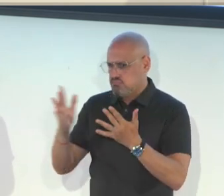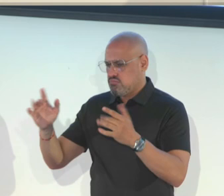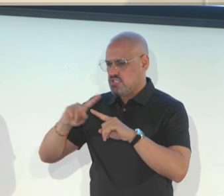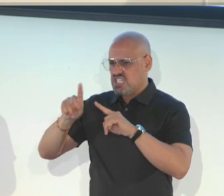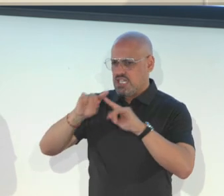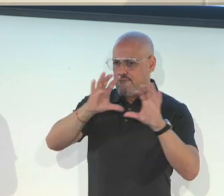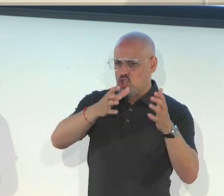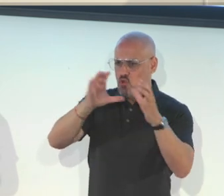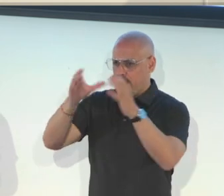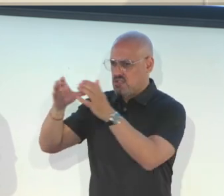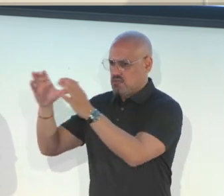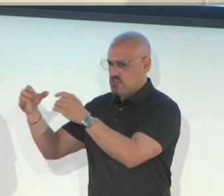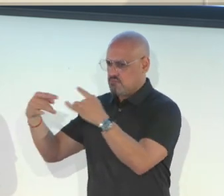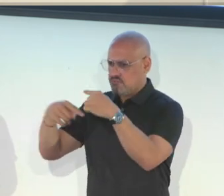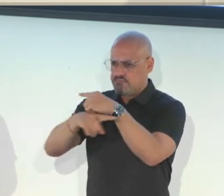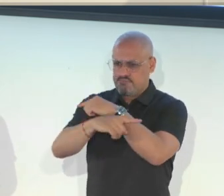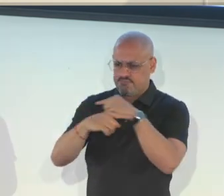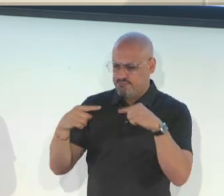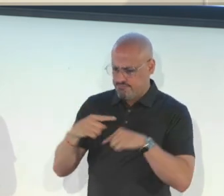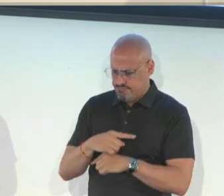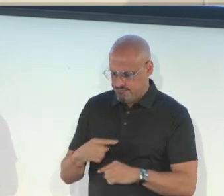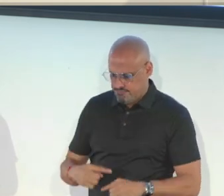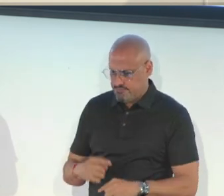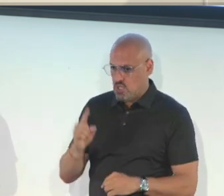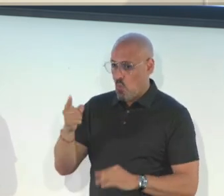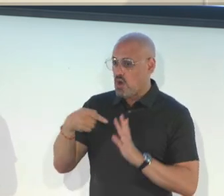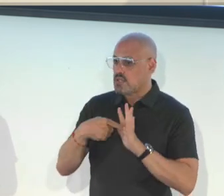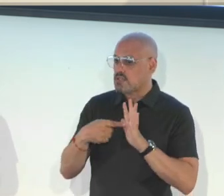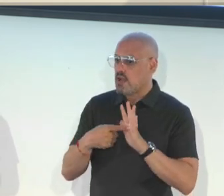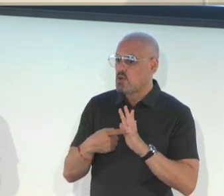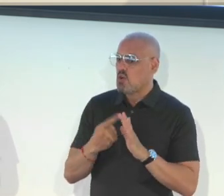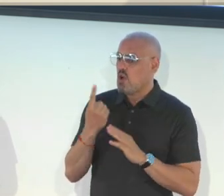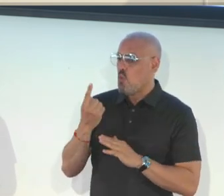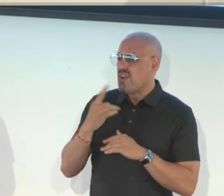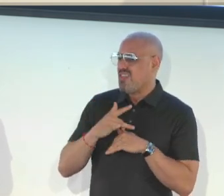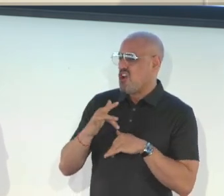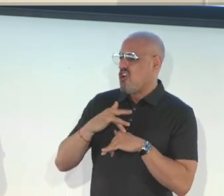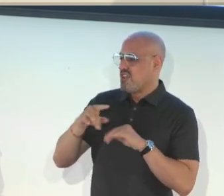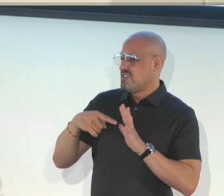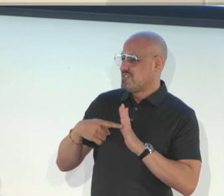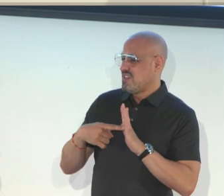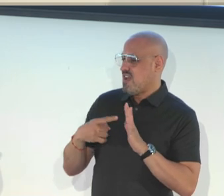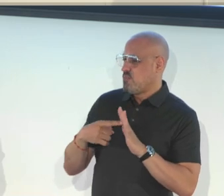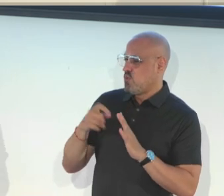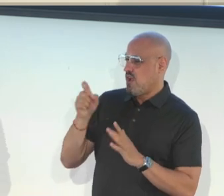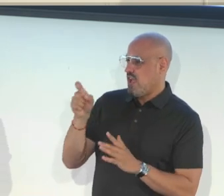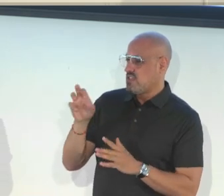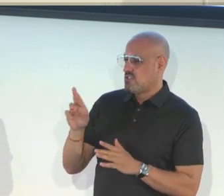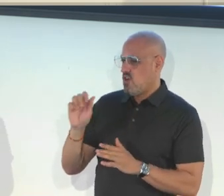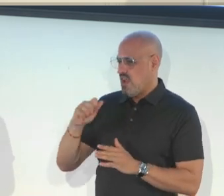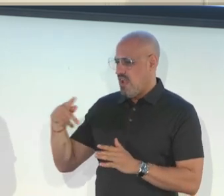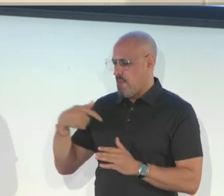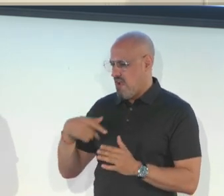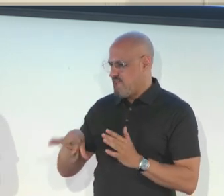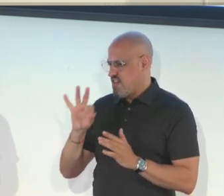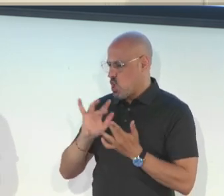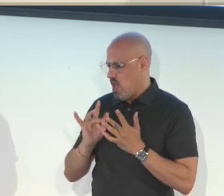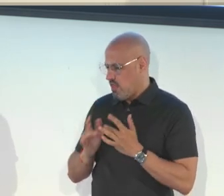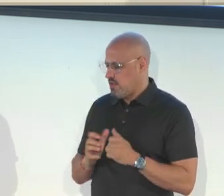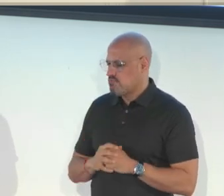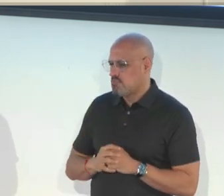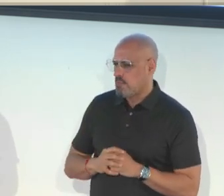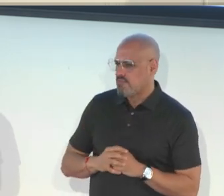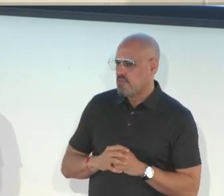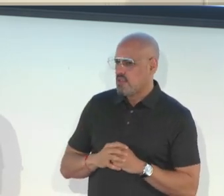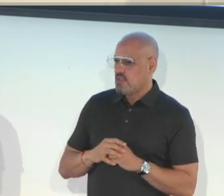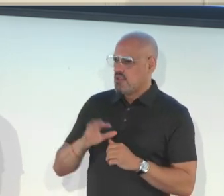dimensions. An example of this is that one of the earliest examples of an XR app that I found online